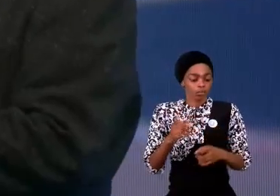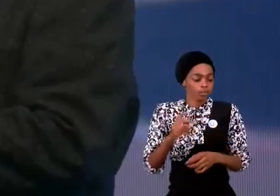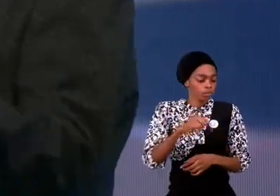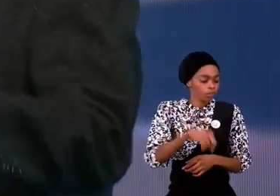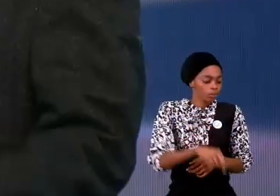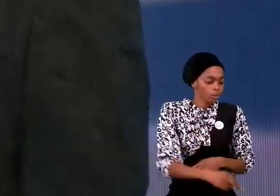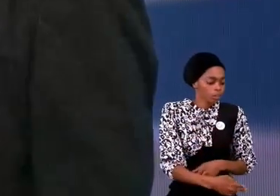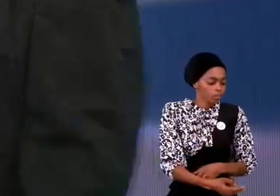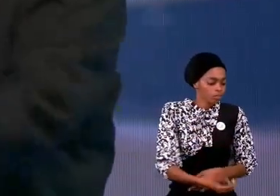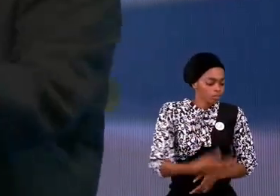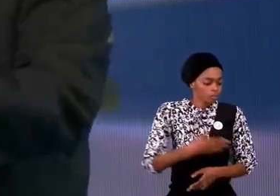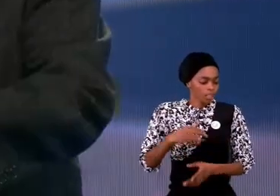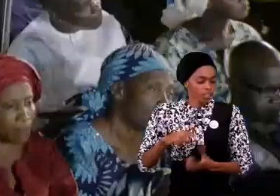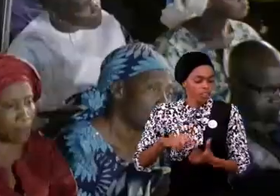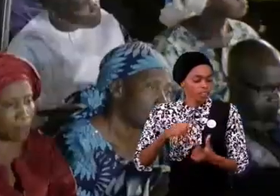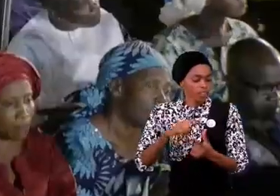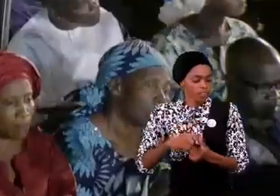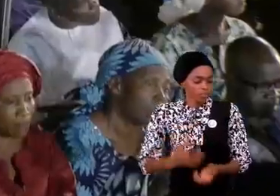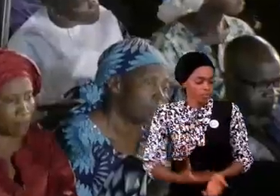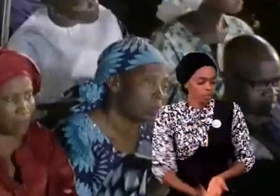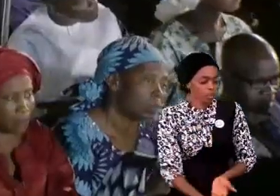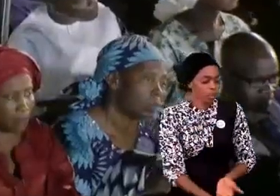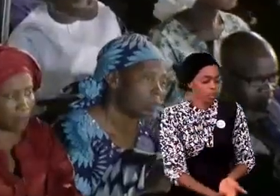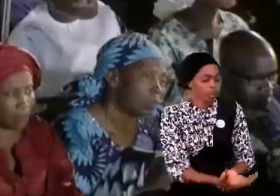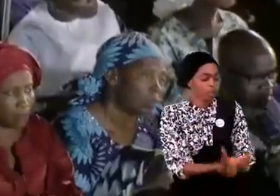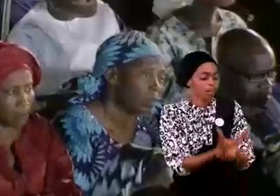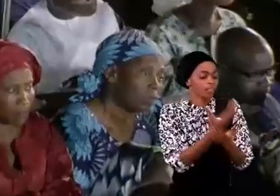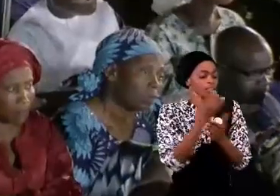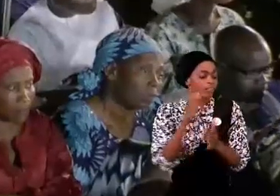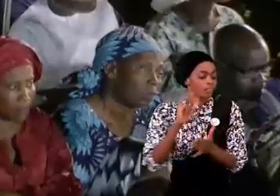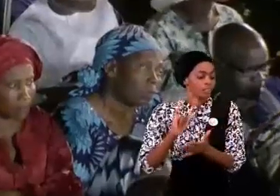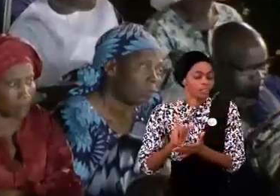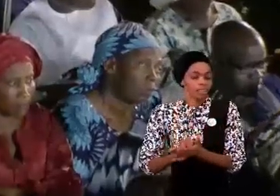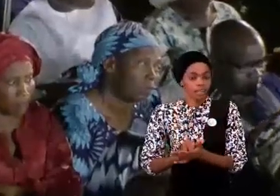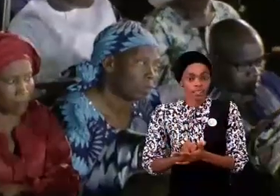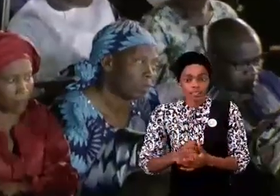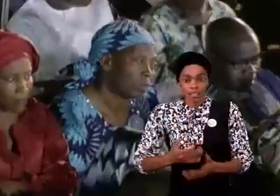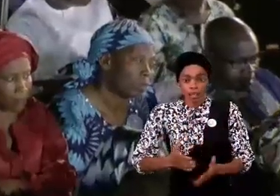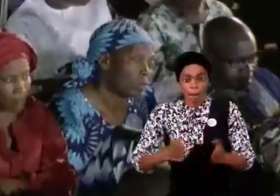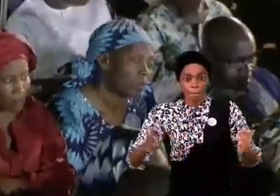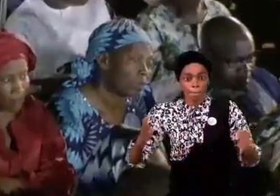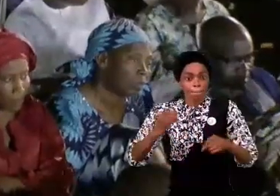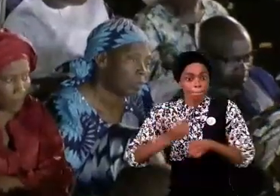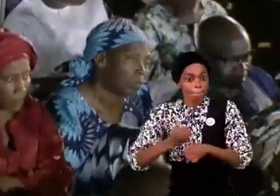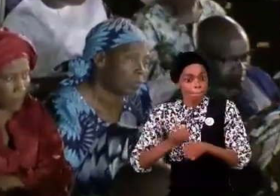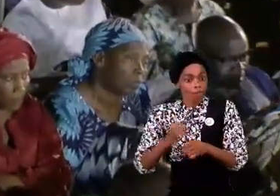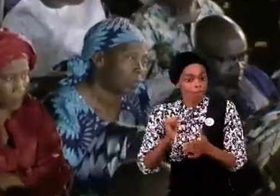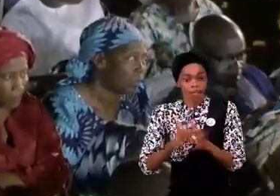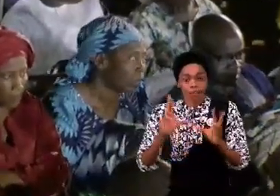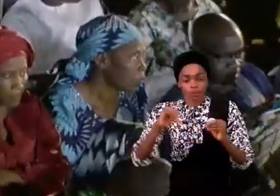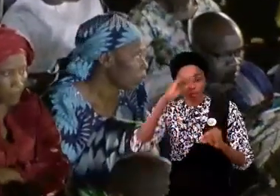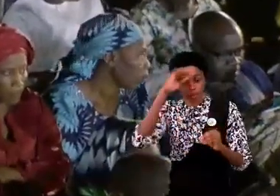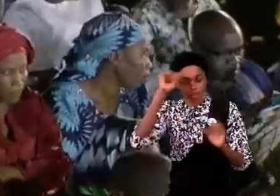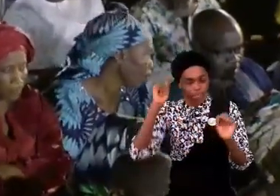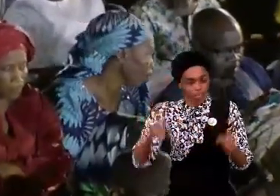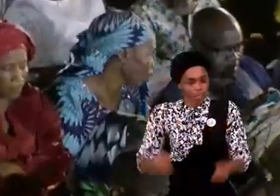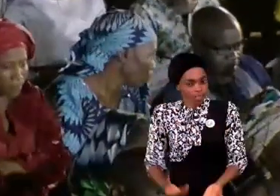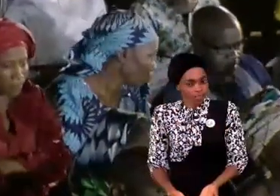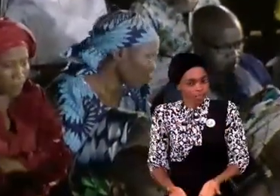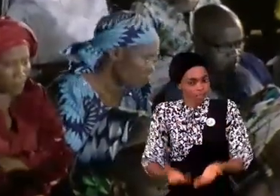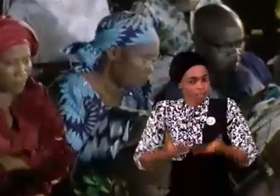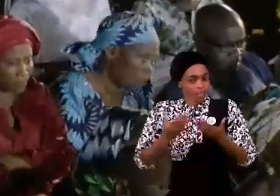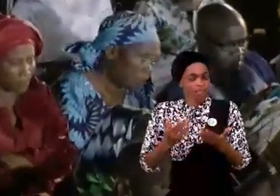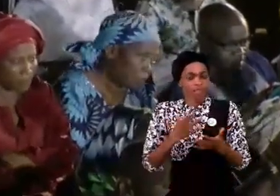natural strength can lift. And the machine will just take that thing by the crane and put it right in